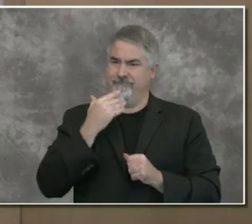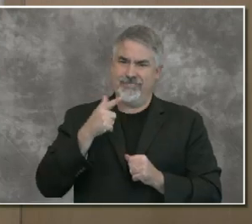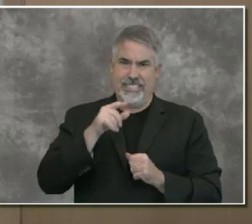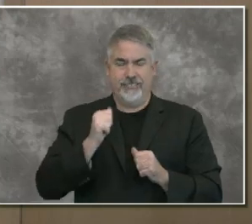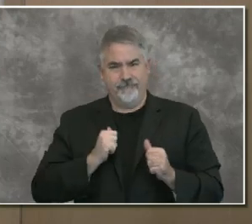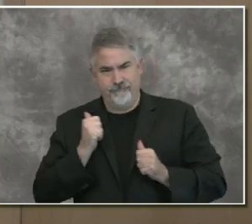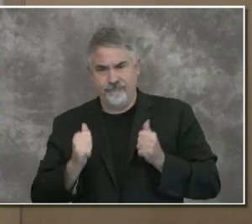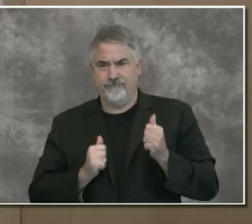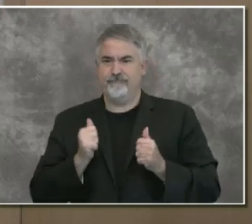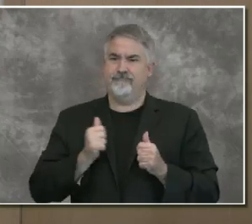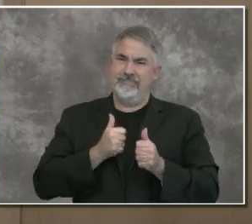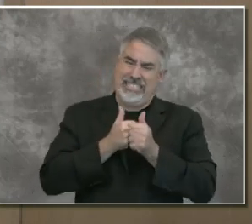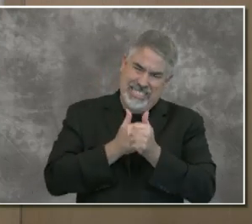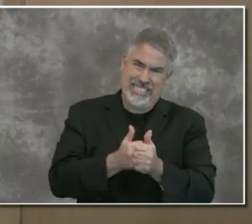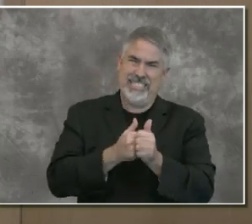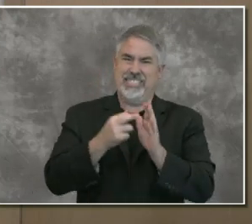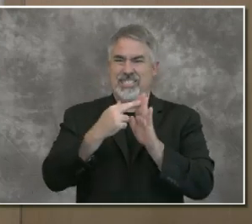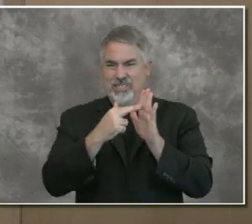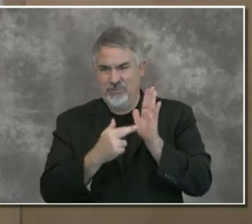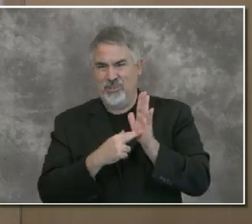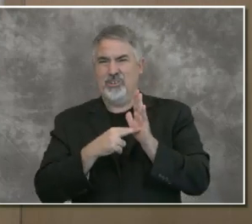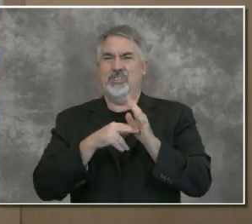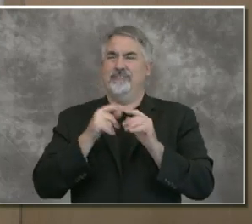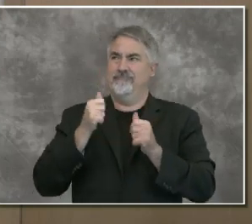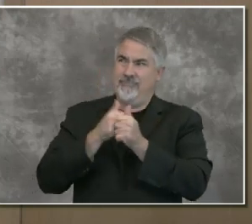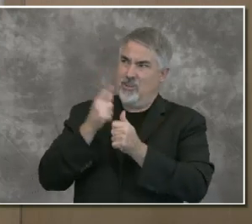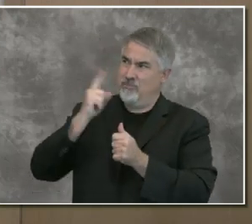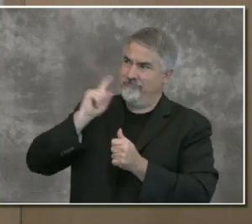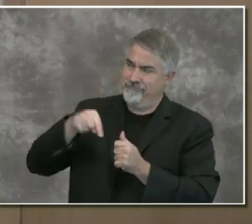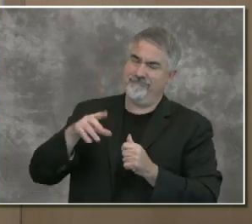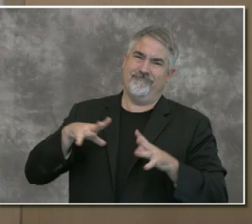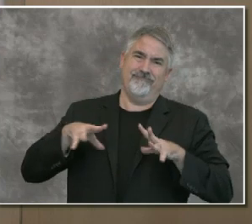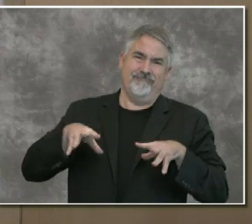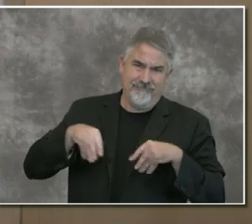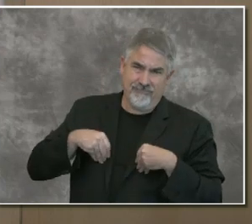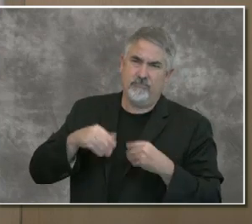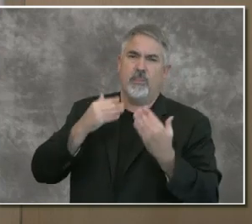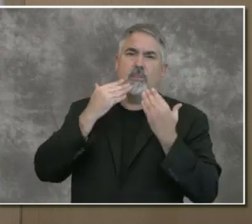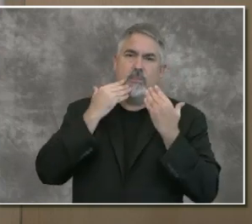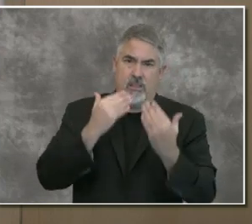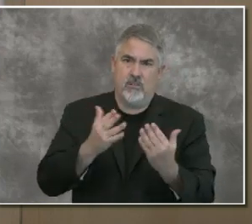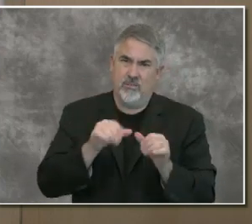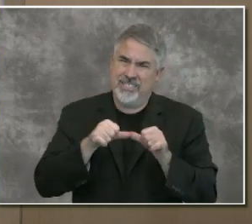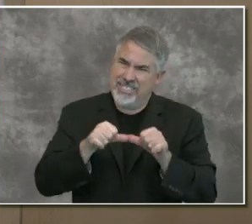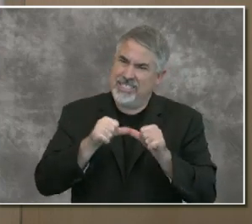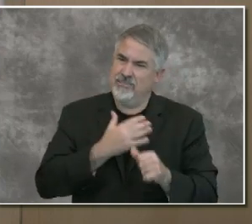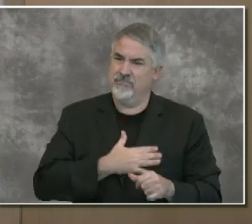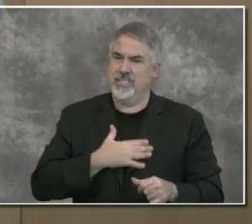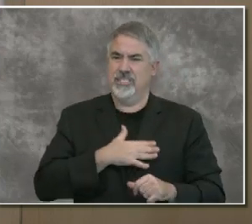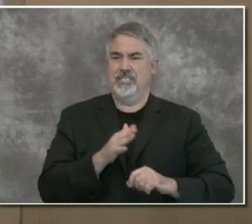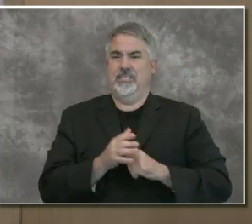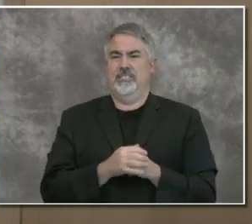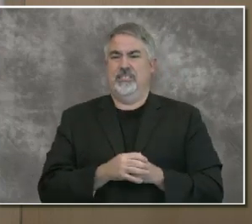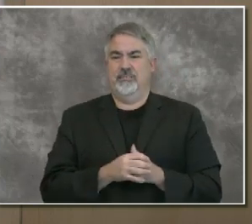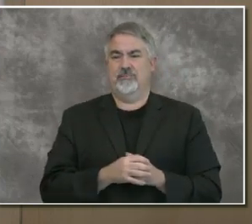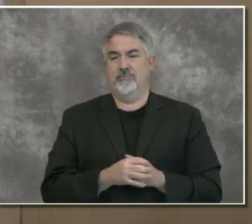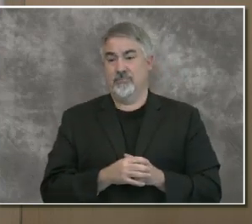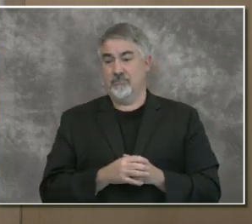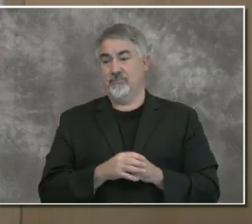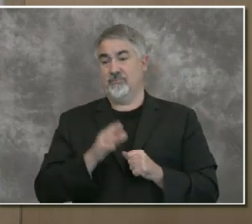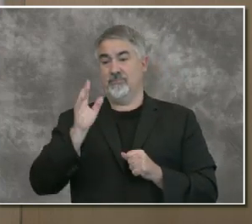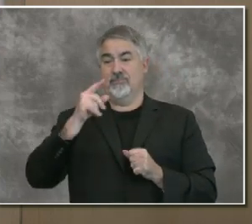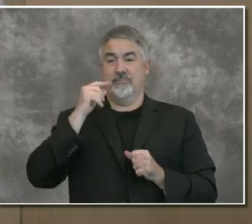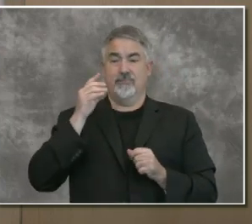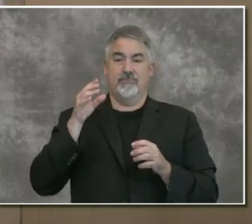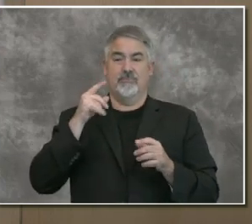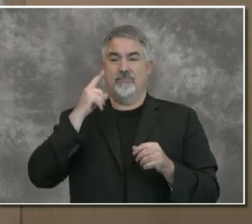the executive orders from the state and our local health officers' orders for the various non-pharmaceutical interventions that are